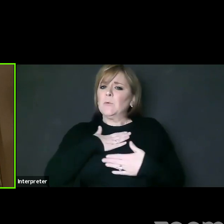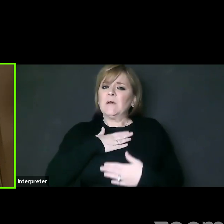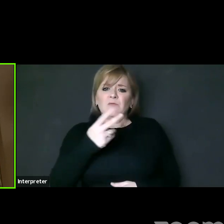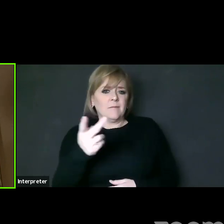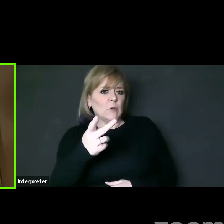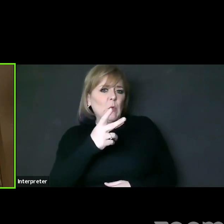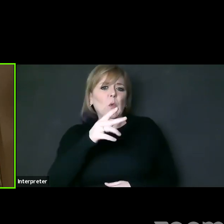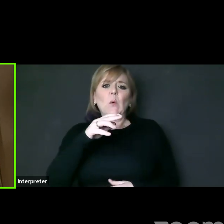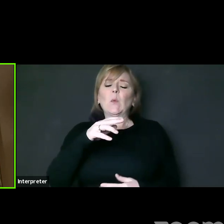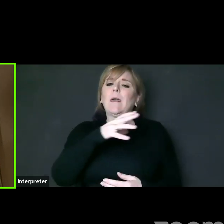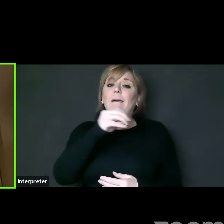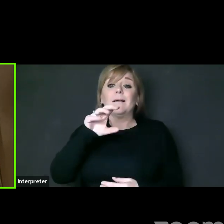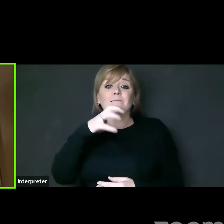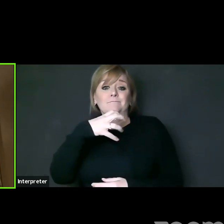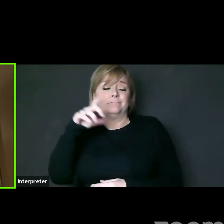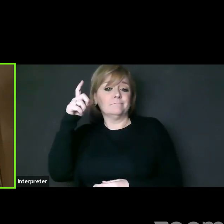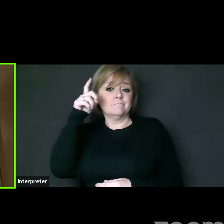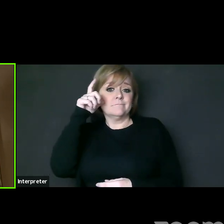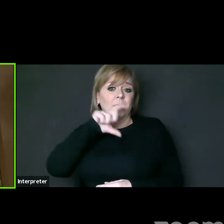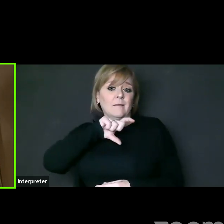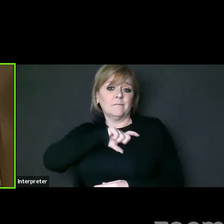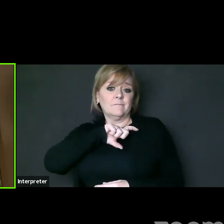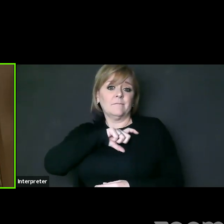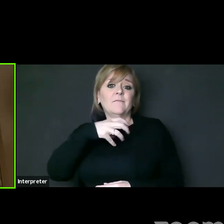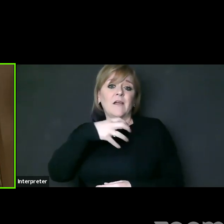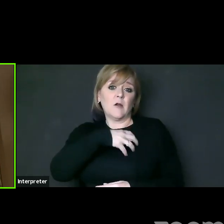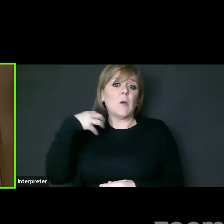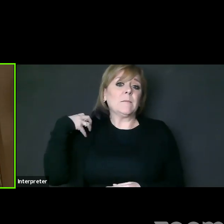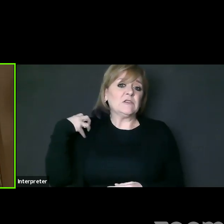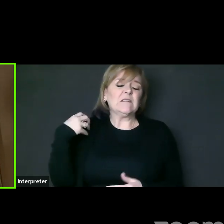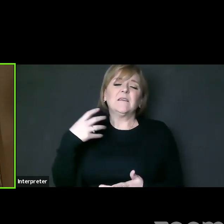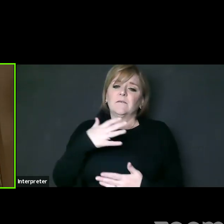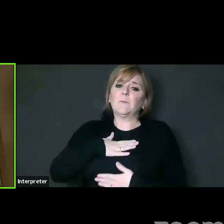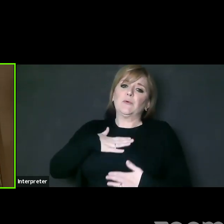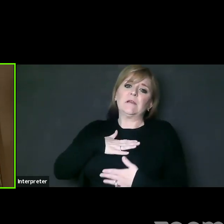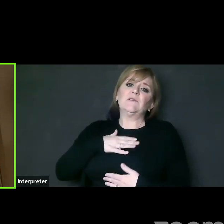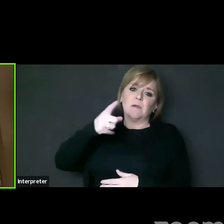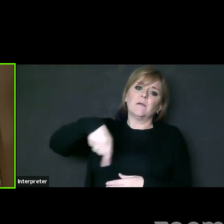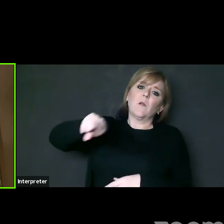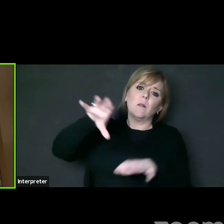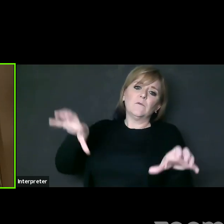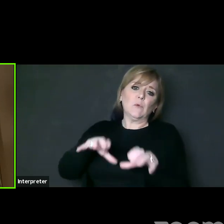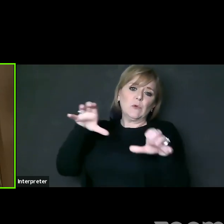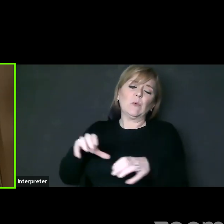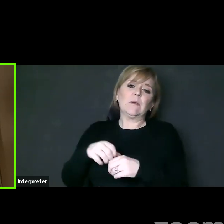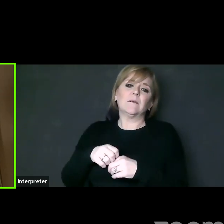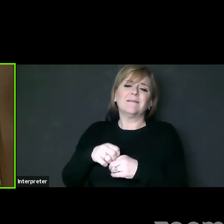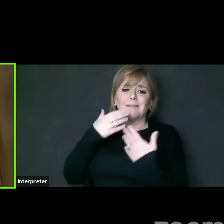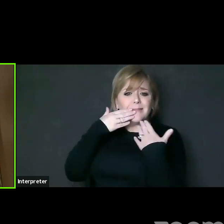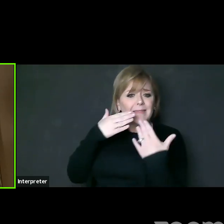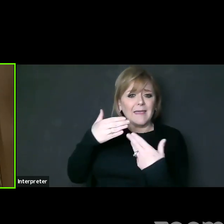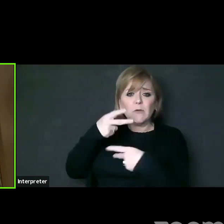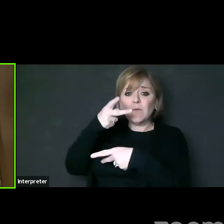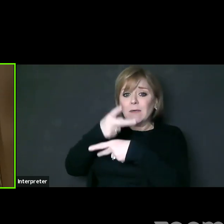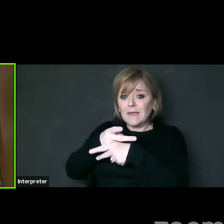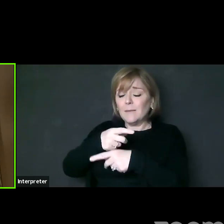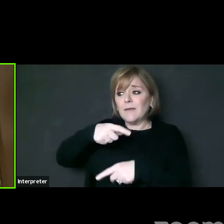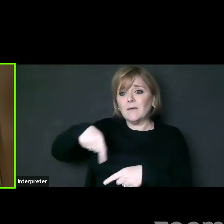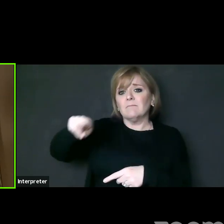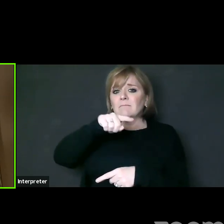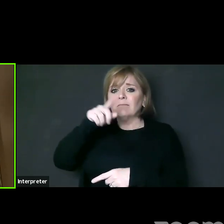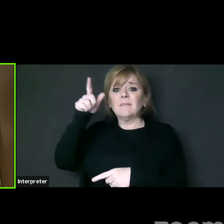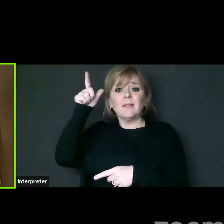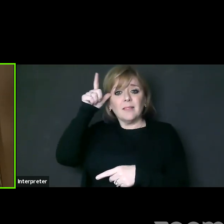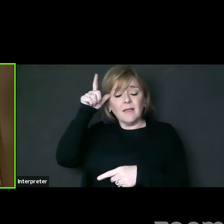your leadership and what you mean to our community. And thanks for keeping the men and women of Lubbock Fire